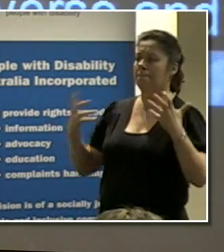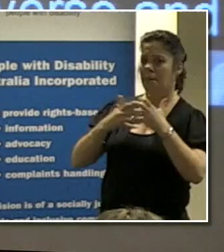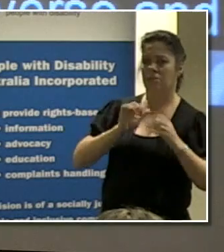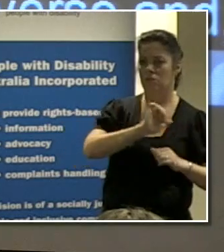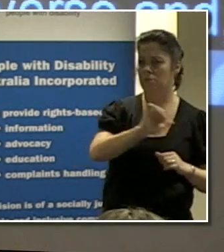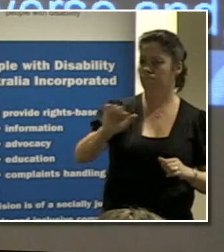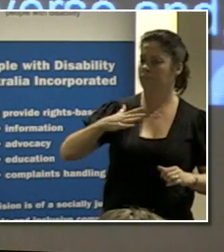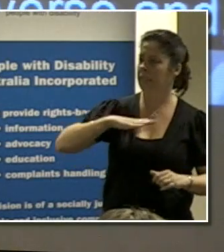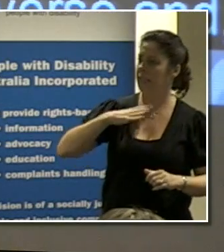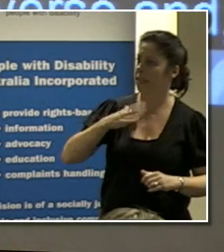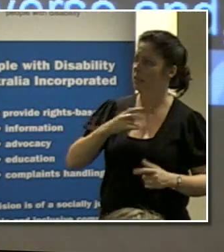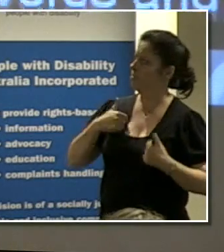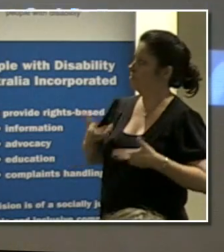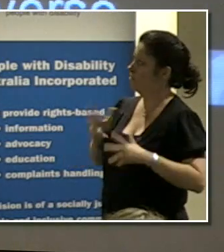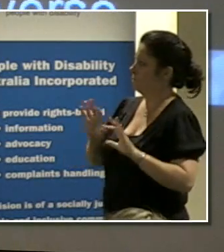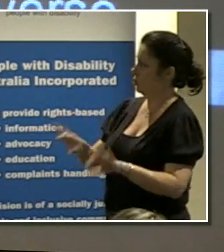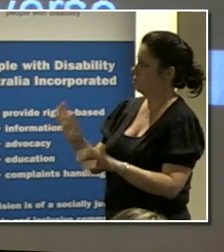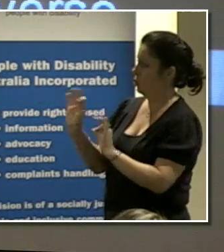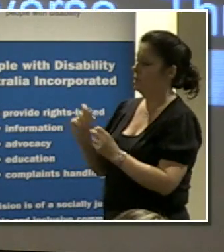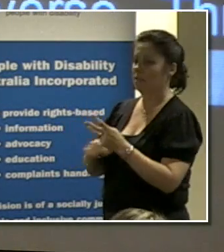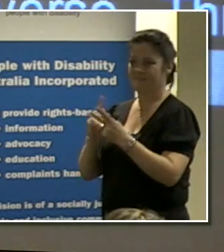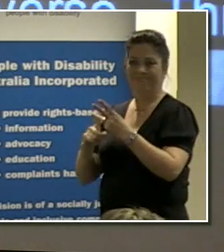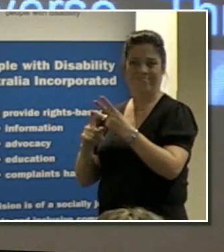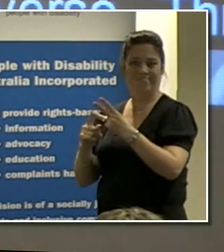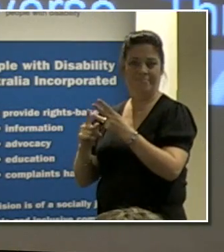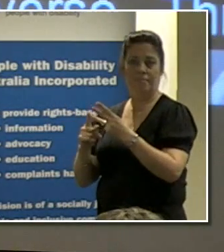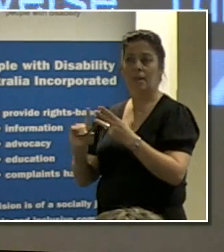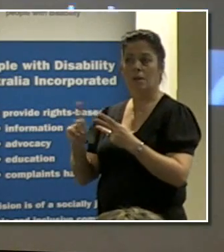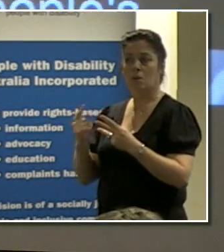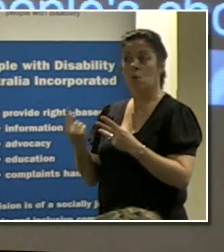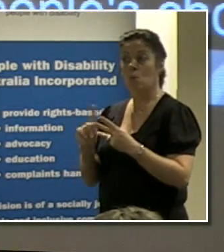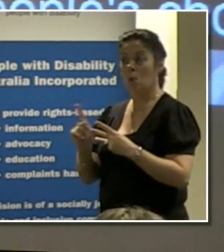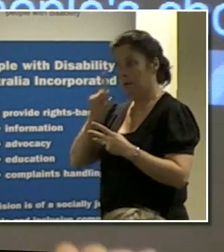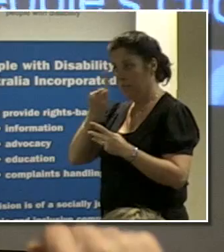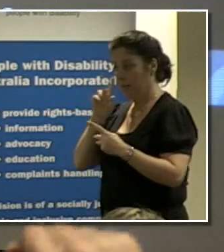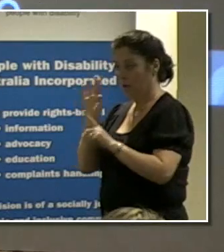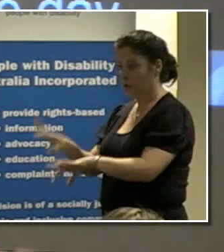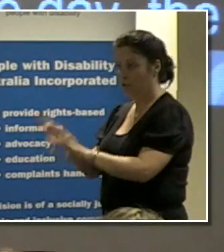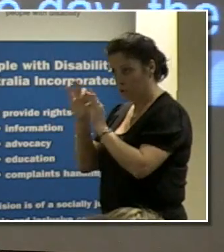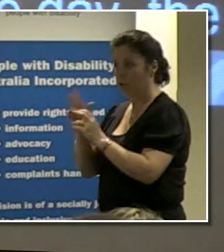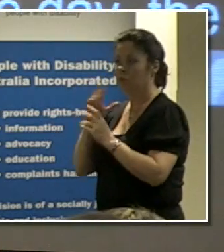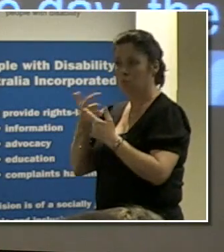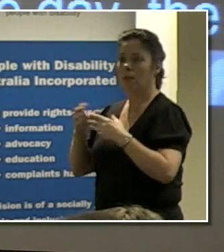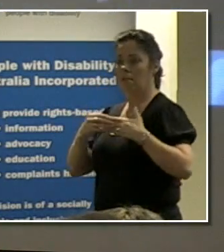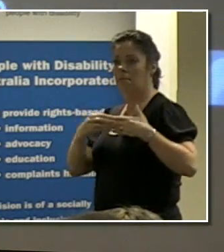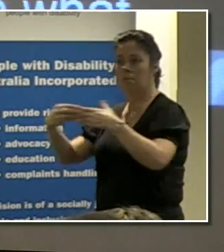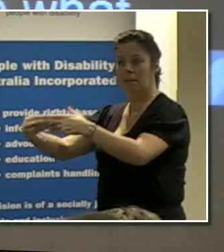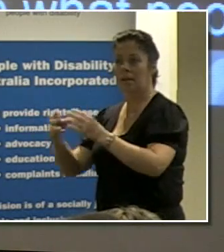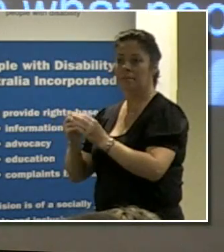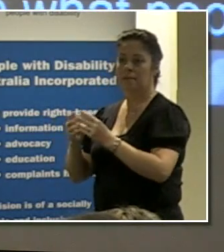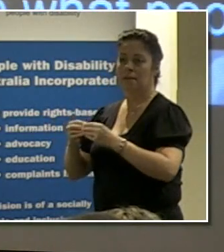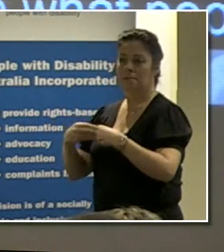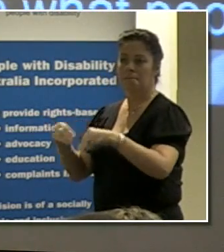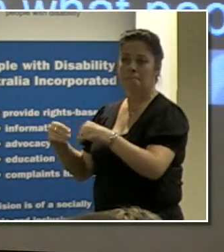And at the end of the day, it's the third one. It'll be what people choose that drives the market. There